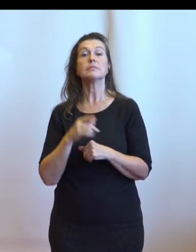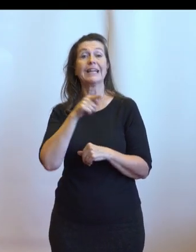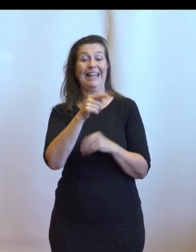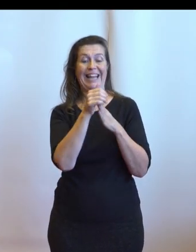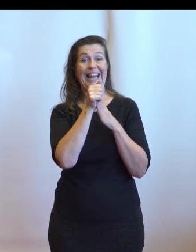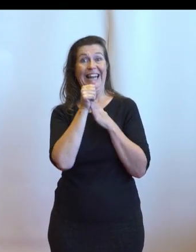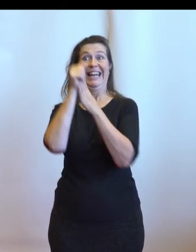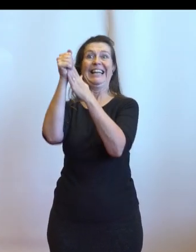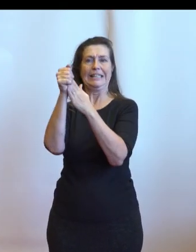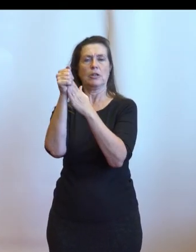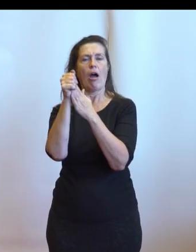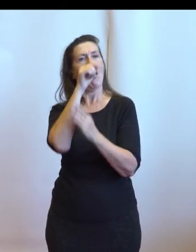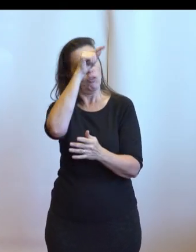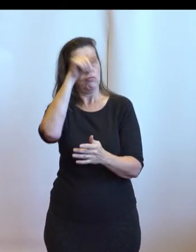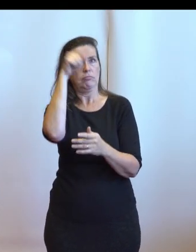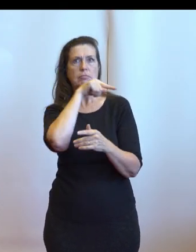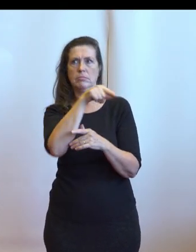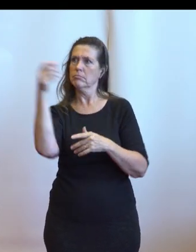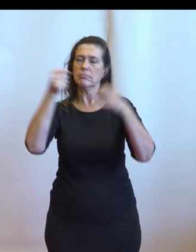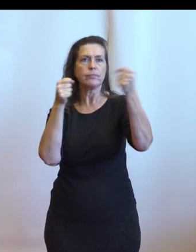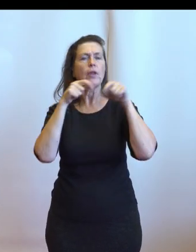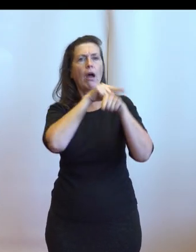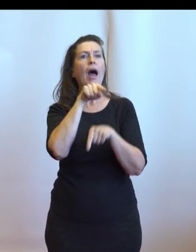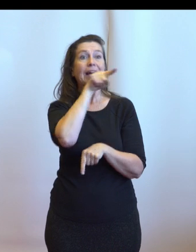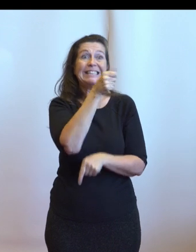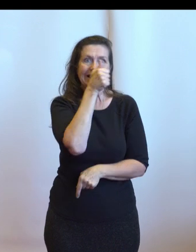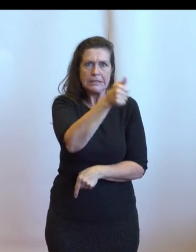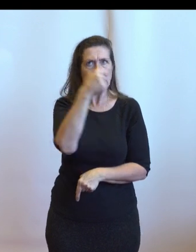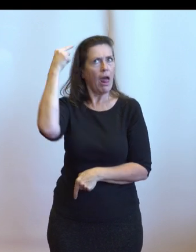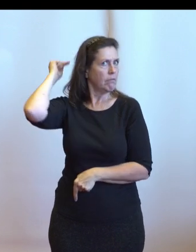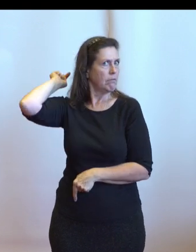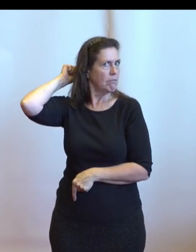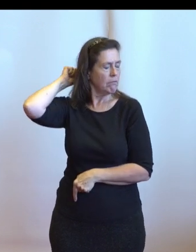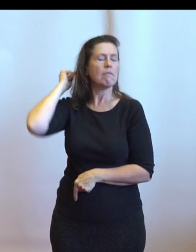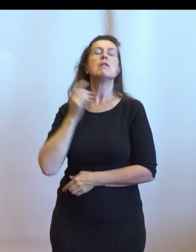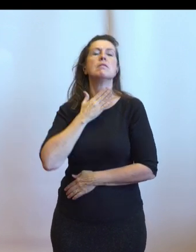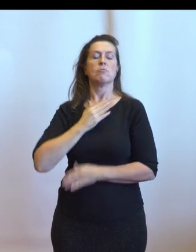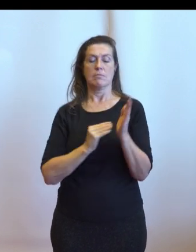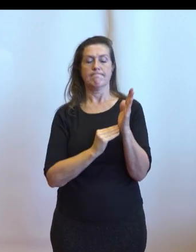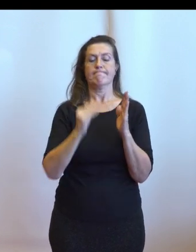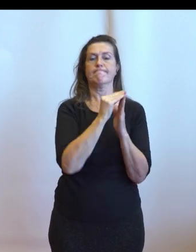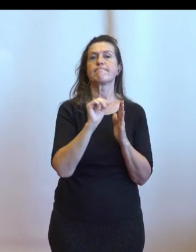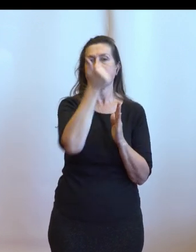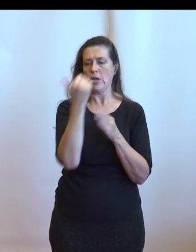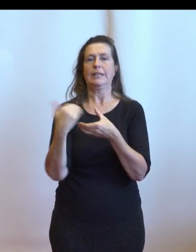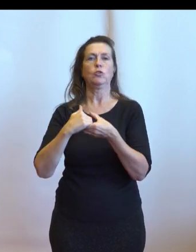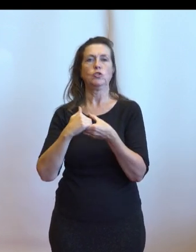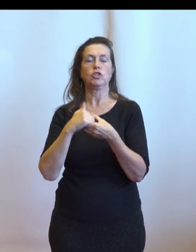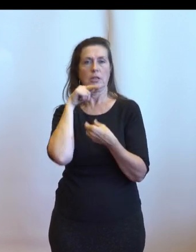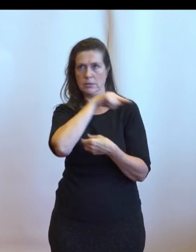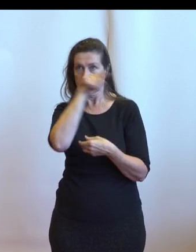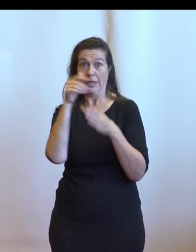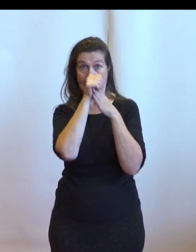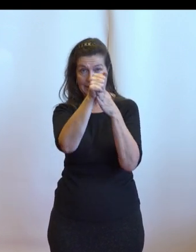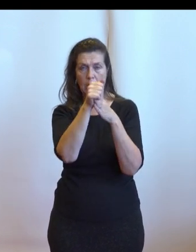top put accent on enablement, focus on enablement as a top priority for ourselves. And the fourth one would